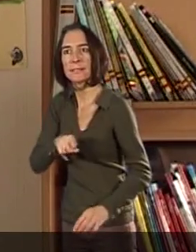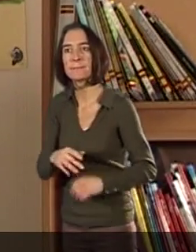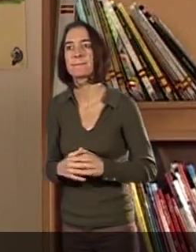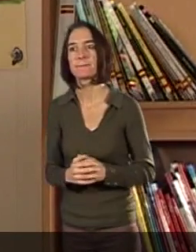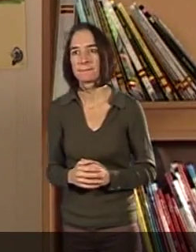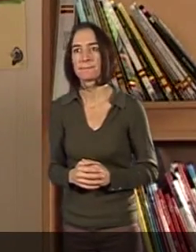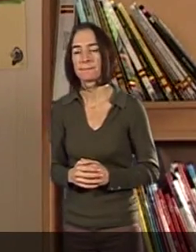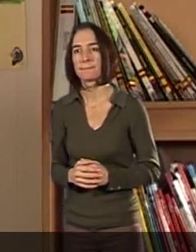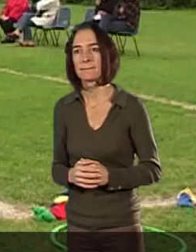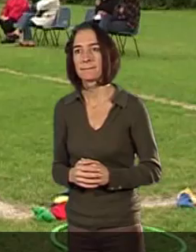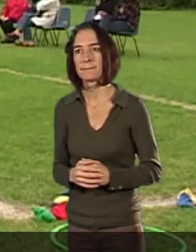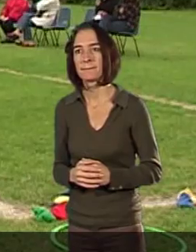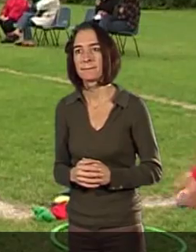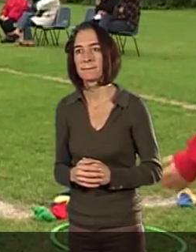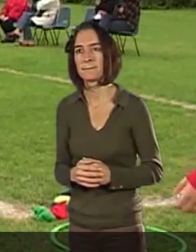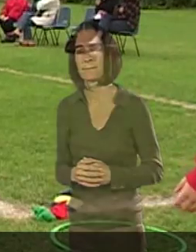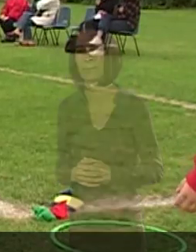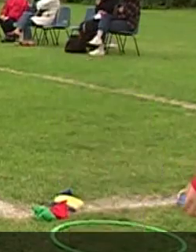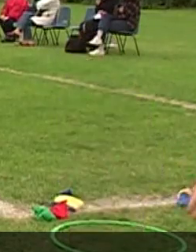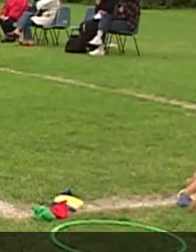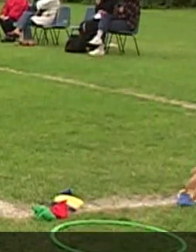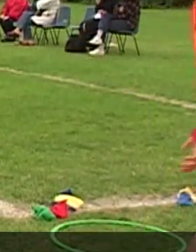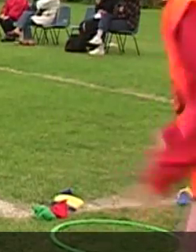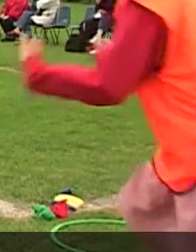Jake that benefits, it's all the children, I think.